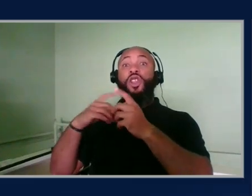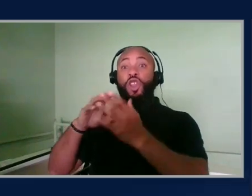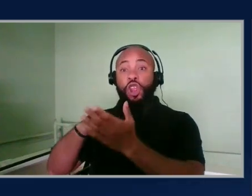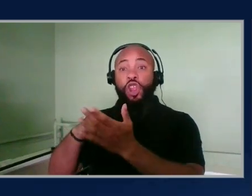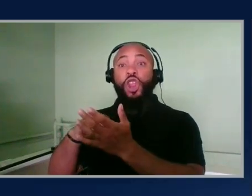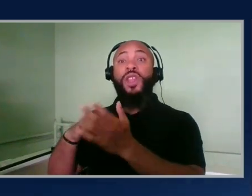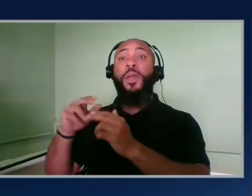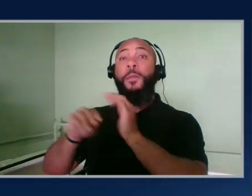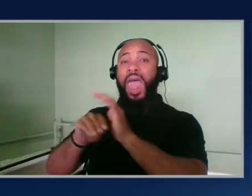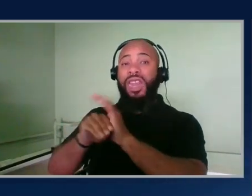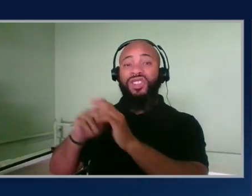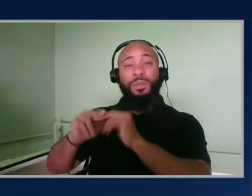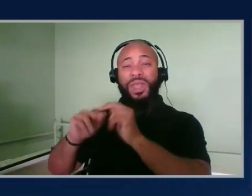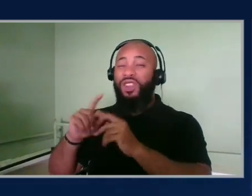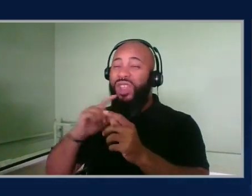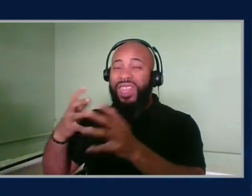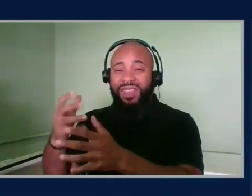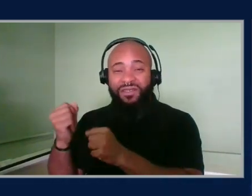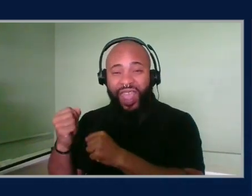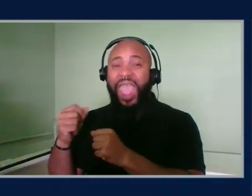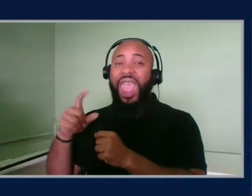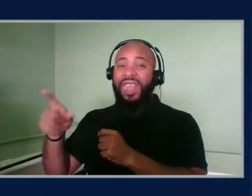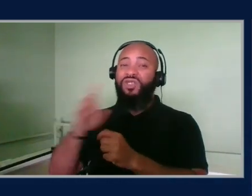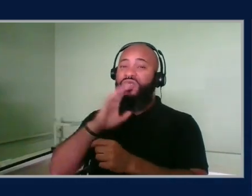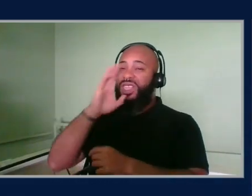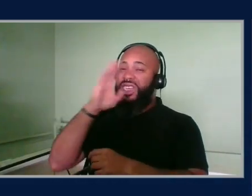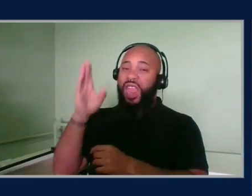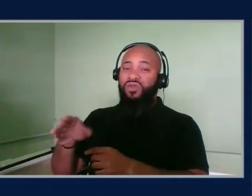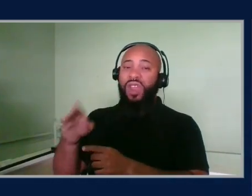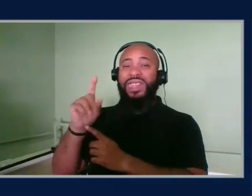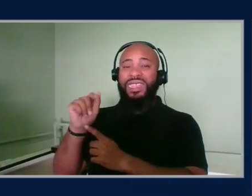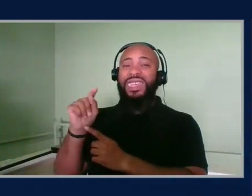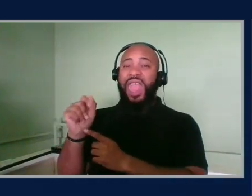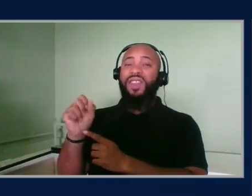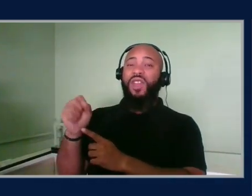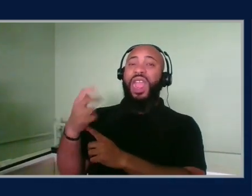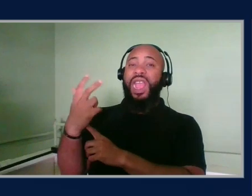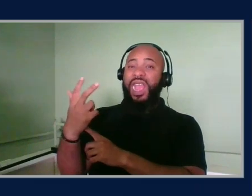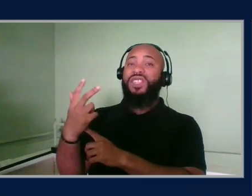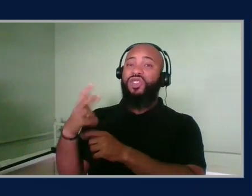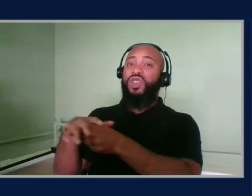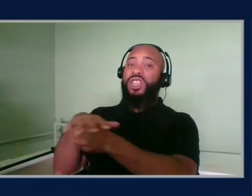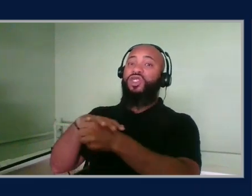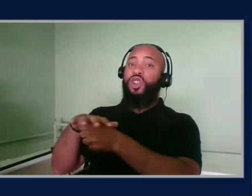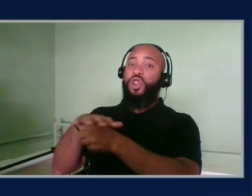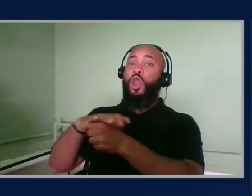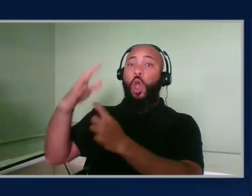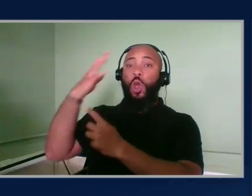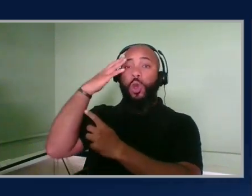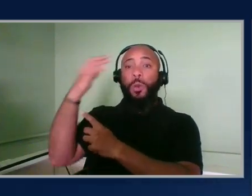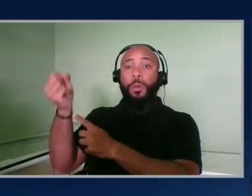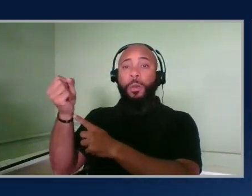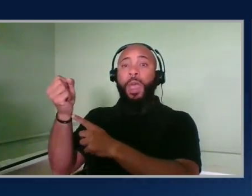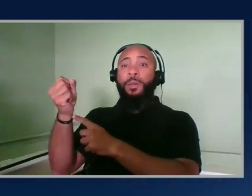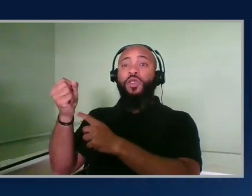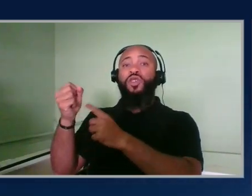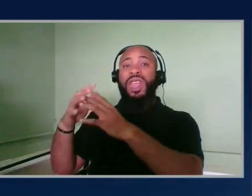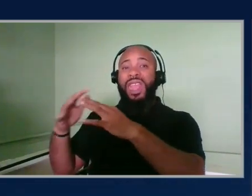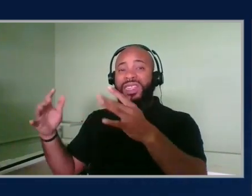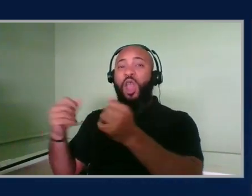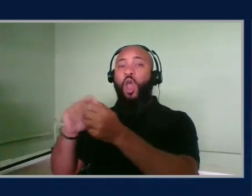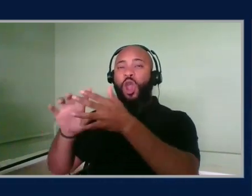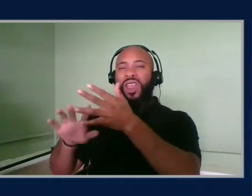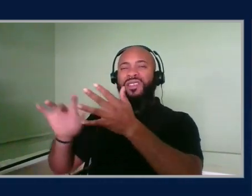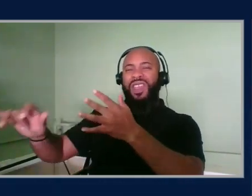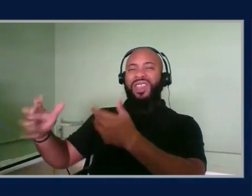directly off S3 or into local instance memory, et cetera. Or they're adding a file layer in front of their object storage, and they're